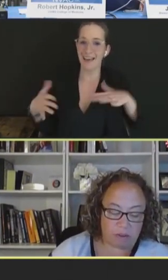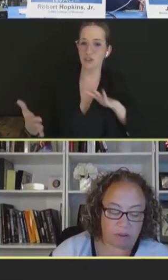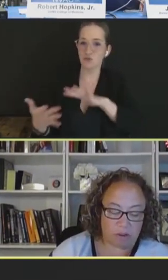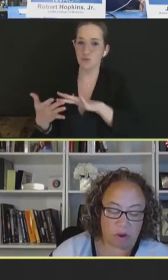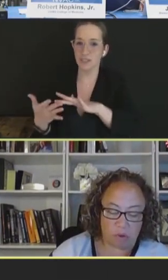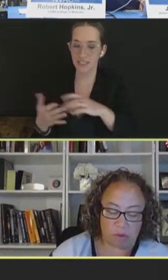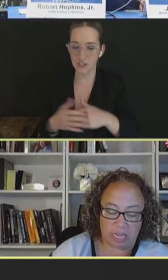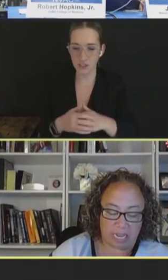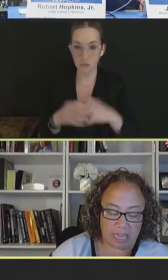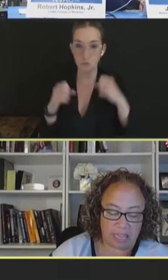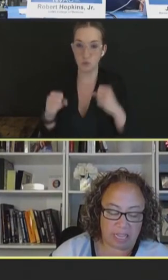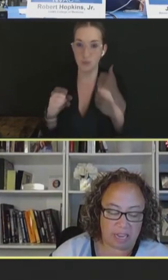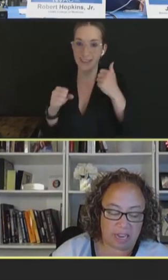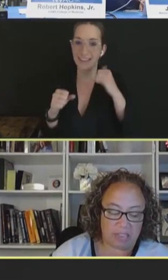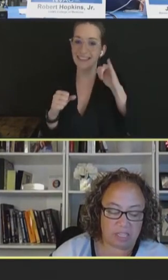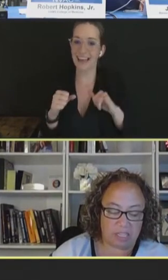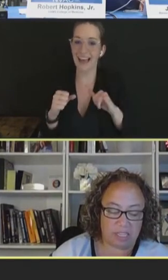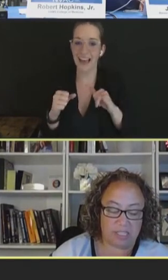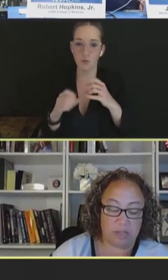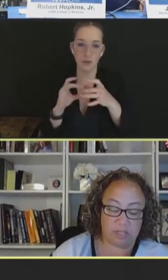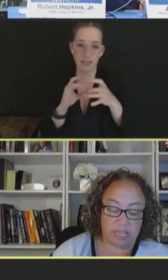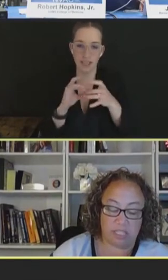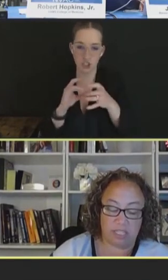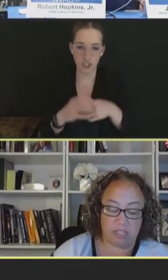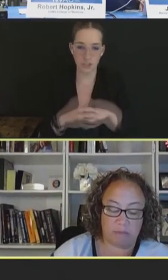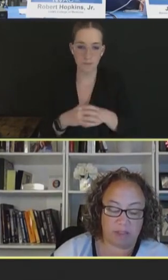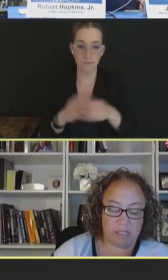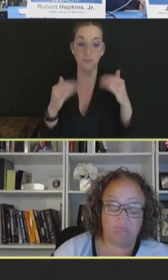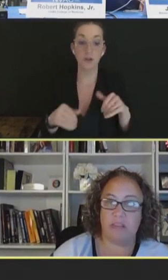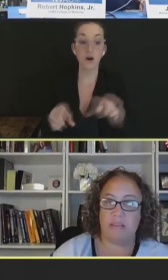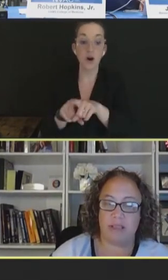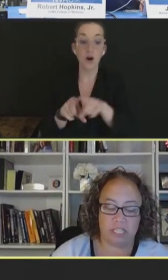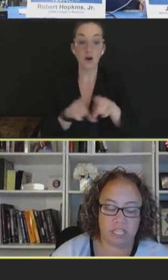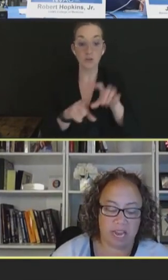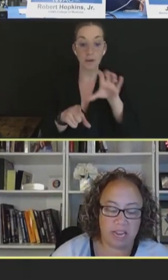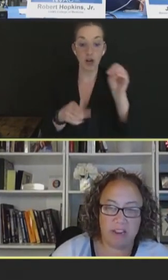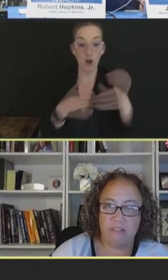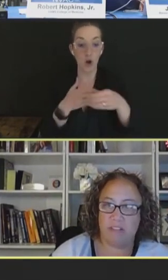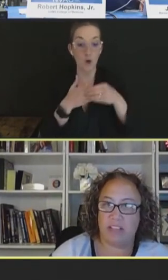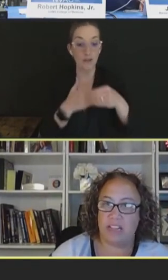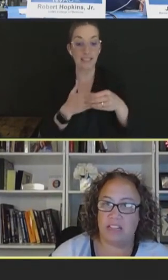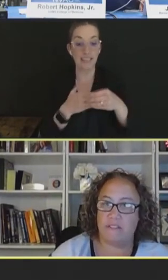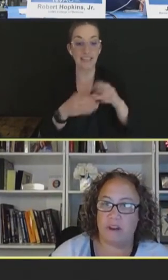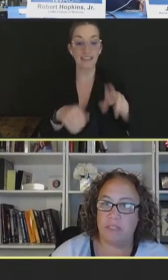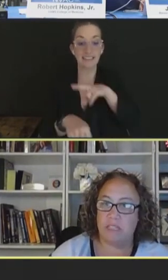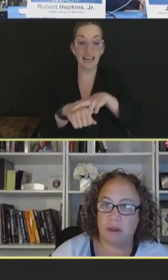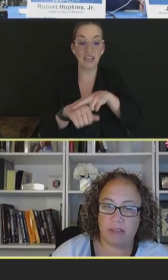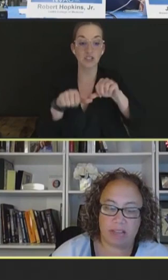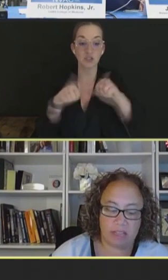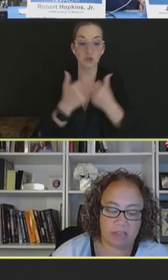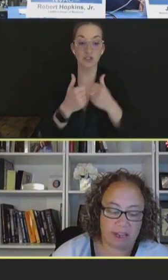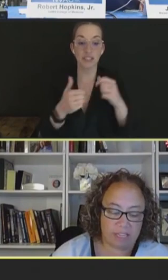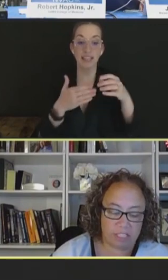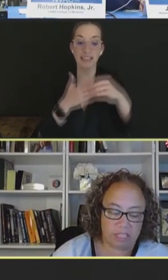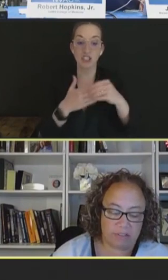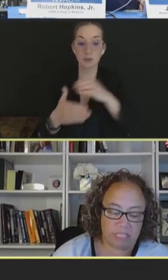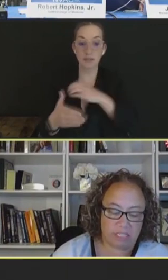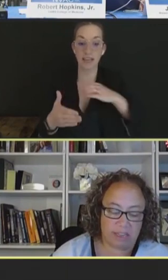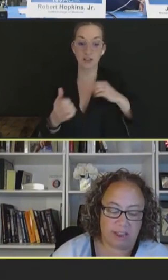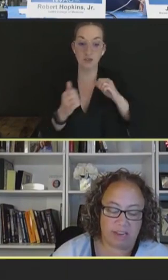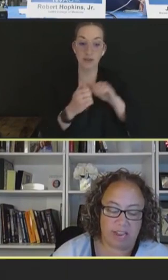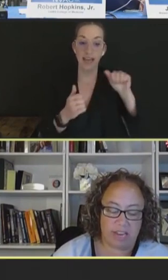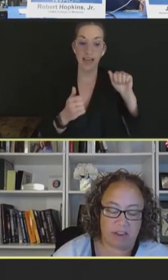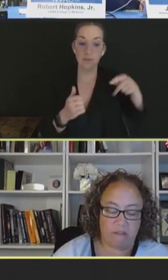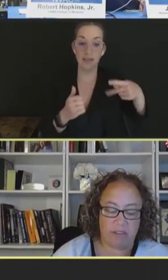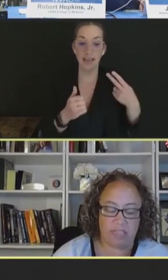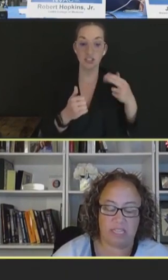been co-leading the National Association Leadership Council with APHA, looking at the pharmacy public health interaction, and recently